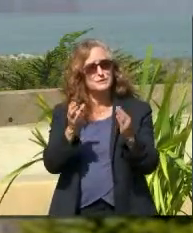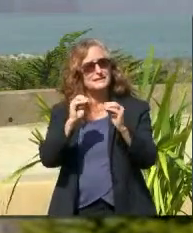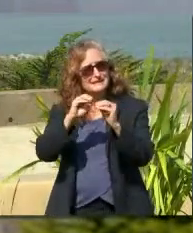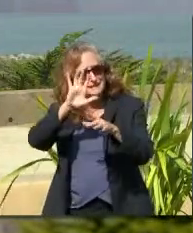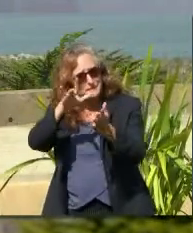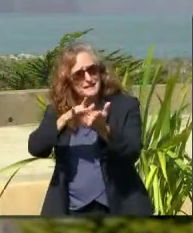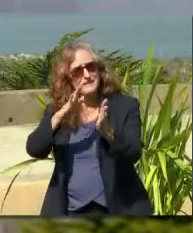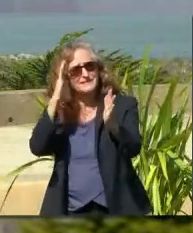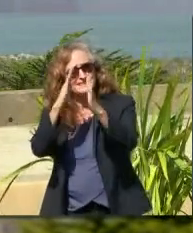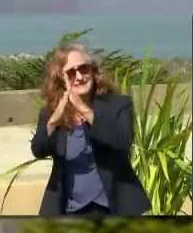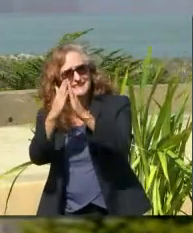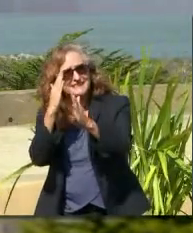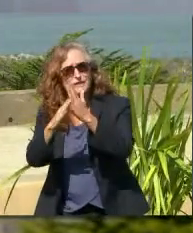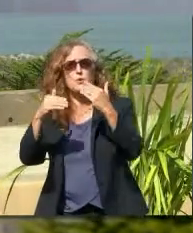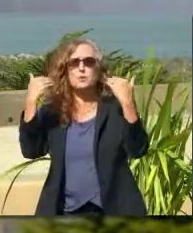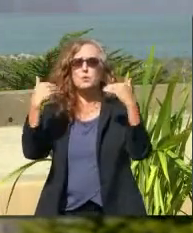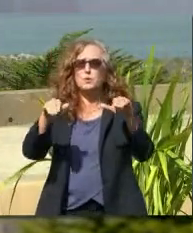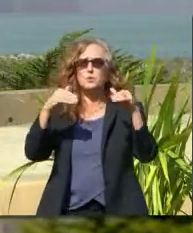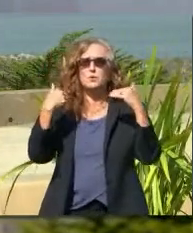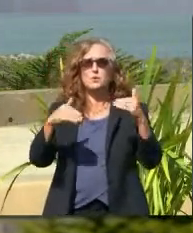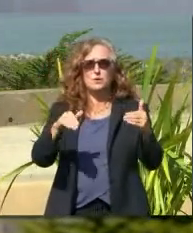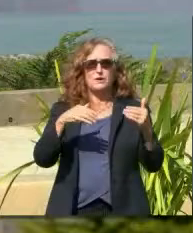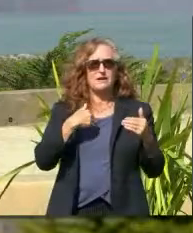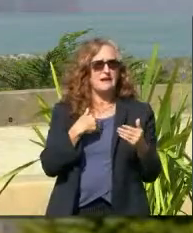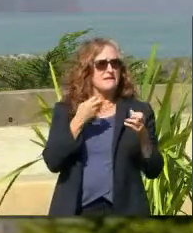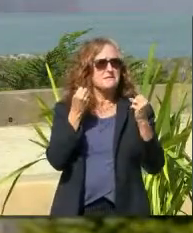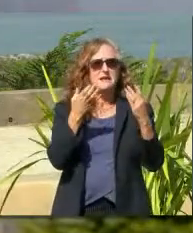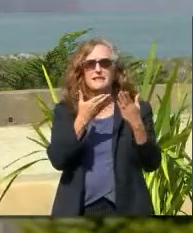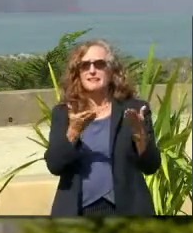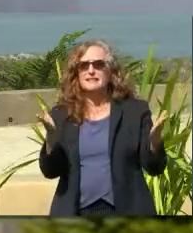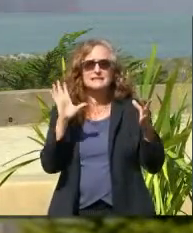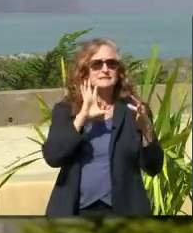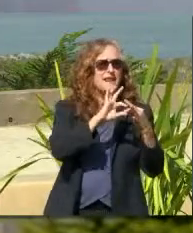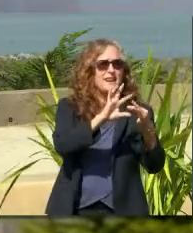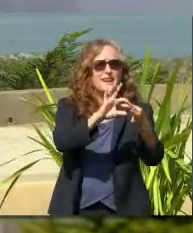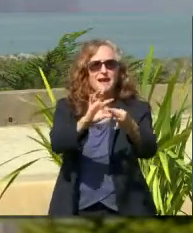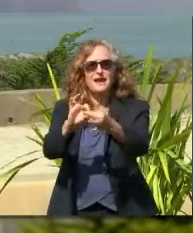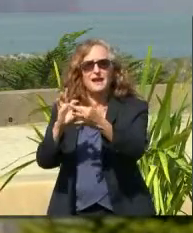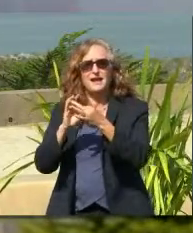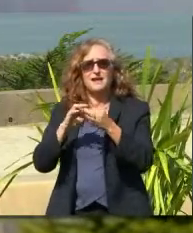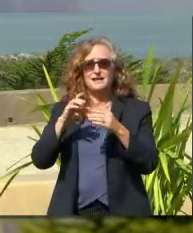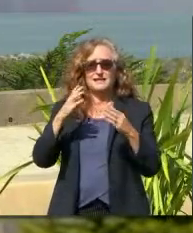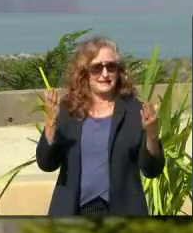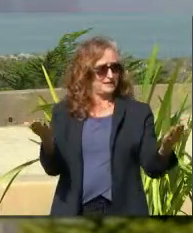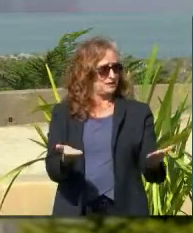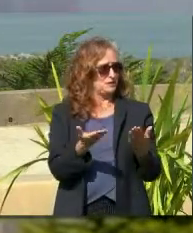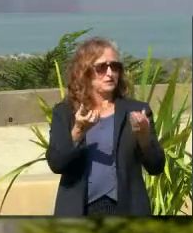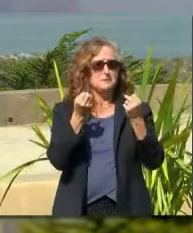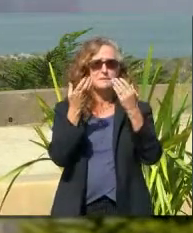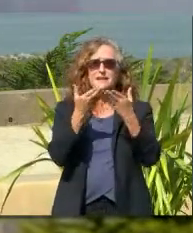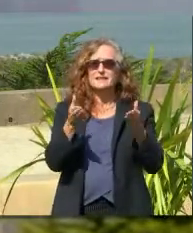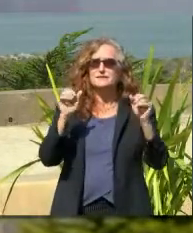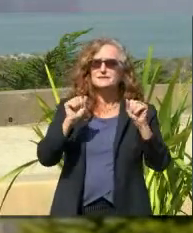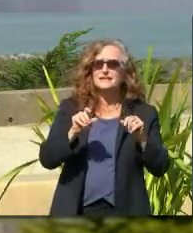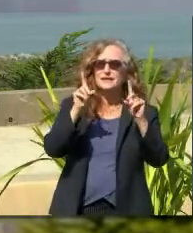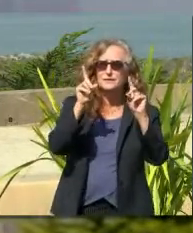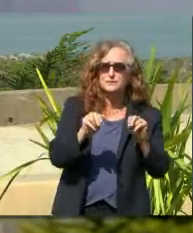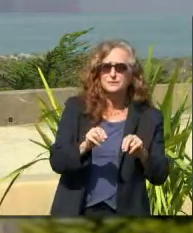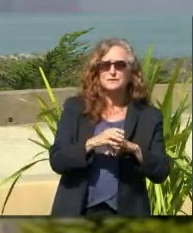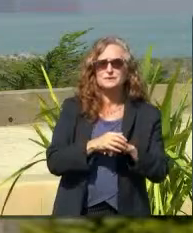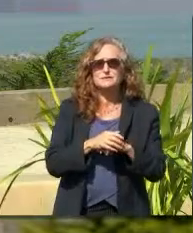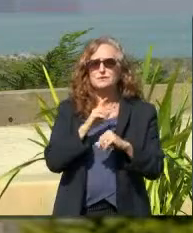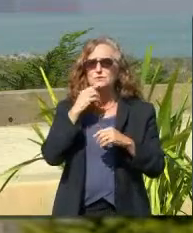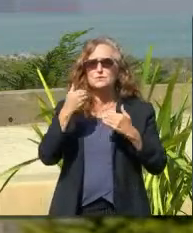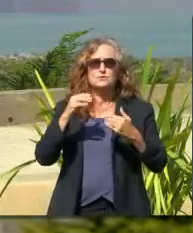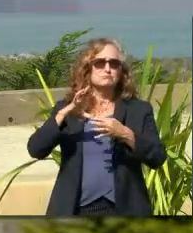is the intersections that exist among things. The things that you can do in a place like this have deep connection, and